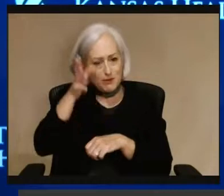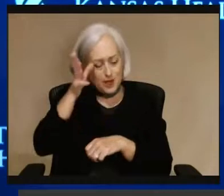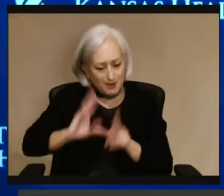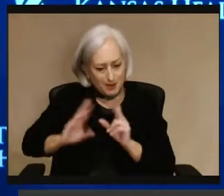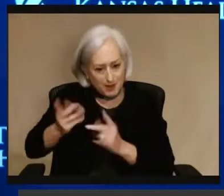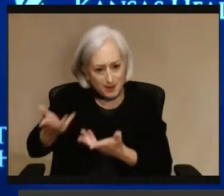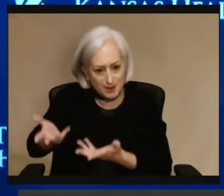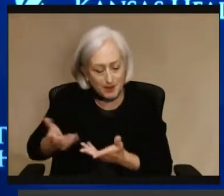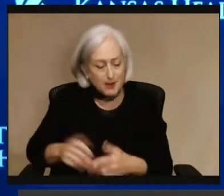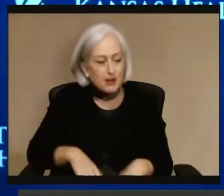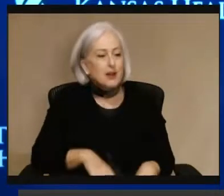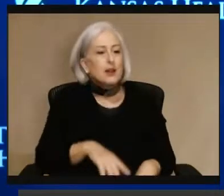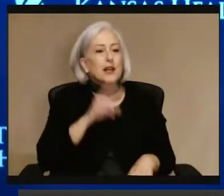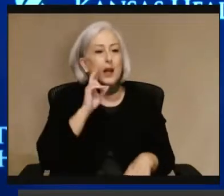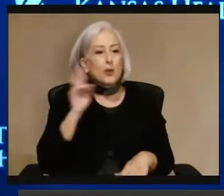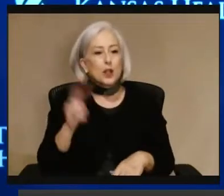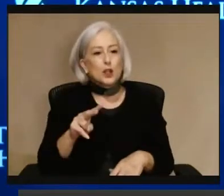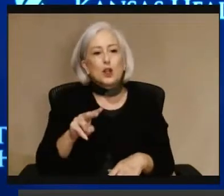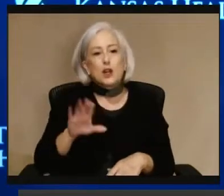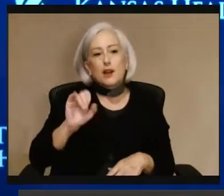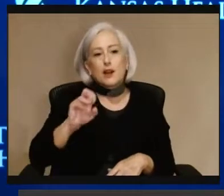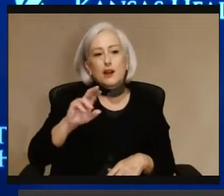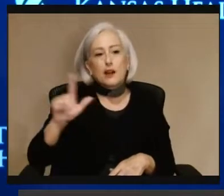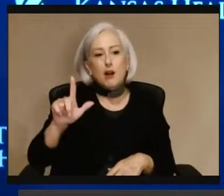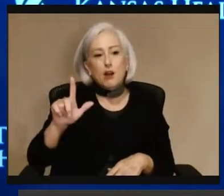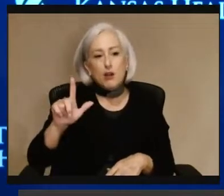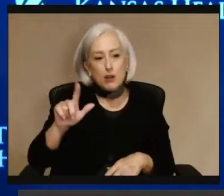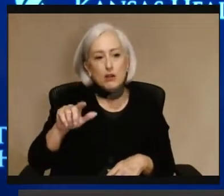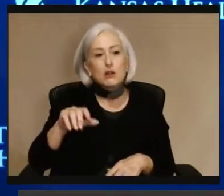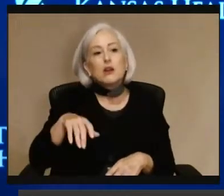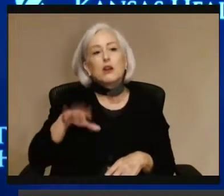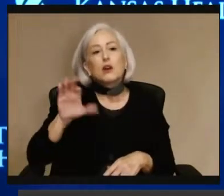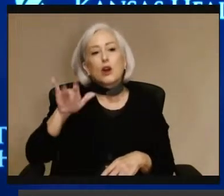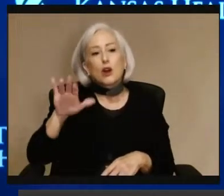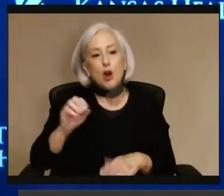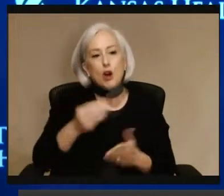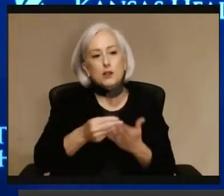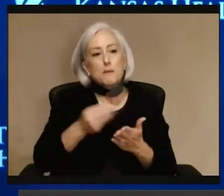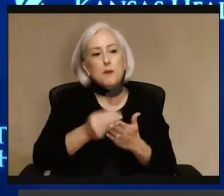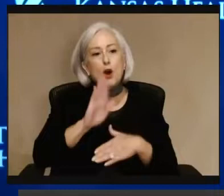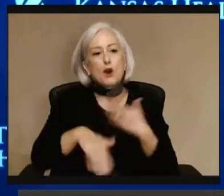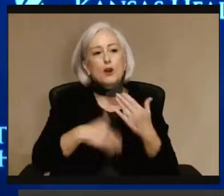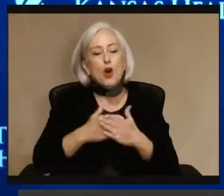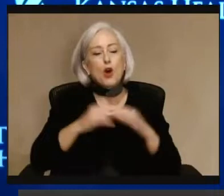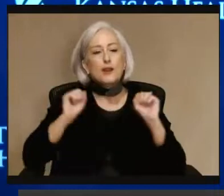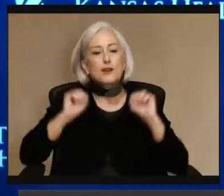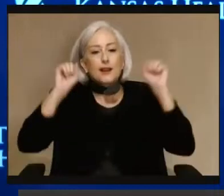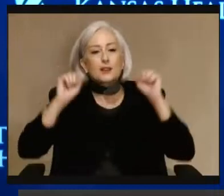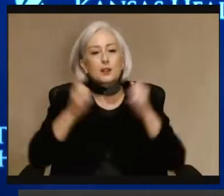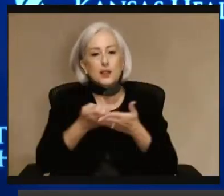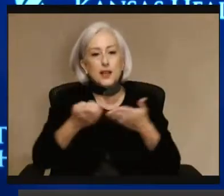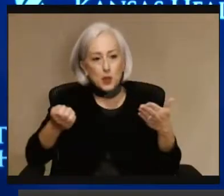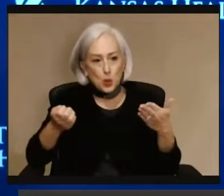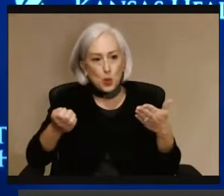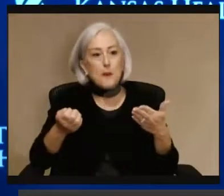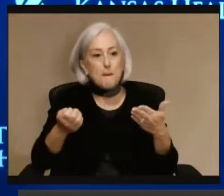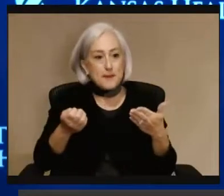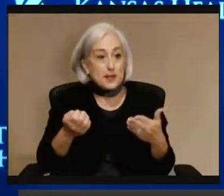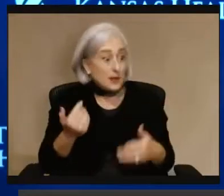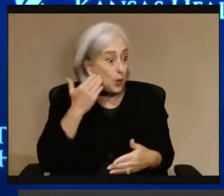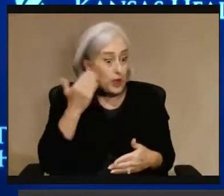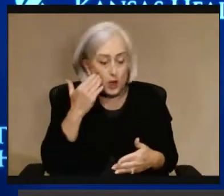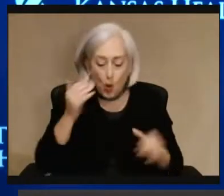the exercise equipment that we have at our Strawberry Hill campus, which is amazing, and it's because we know how important that exercise is to